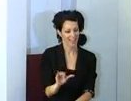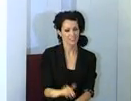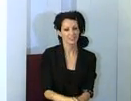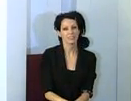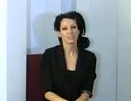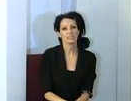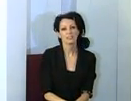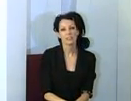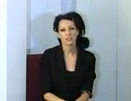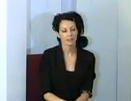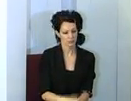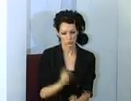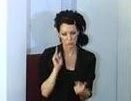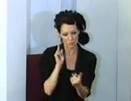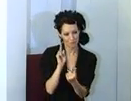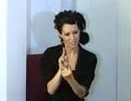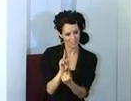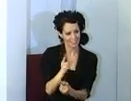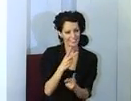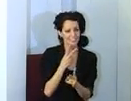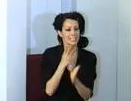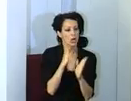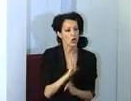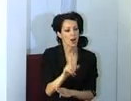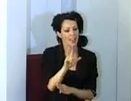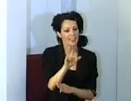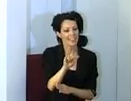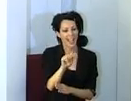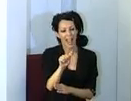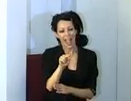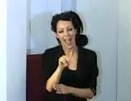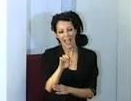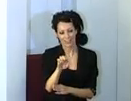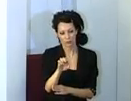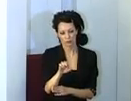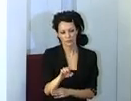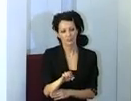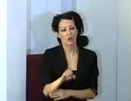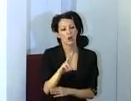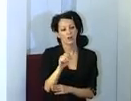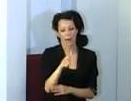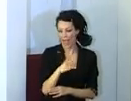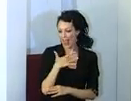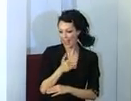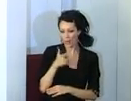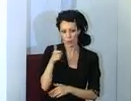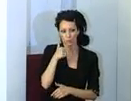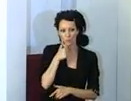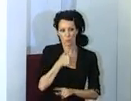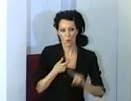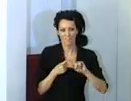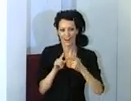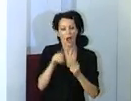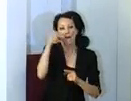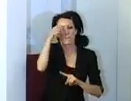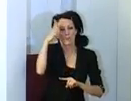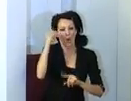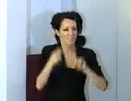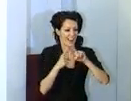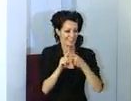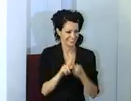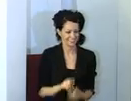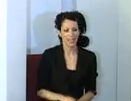not only to be with her, but I'm sure her boyfriend's going to be coming as well. Fade to blue. God is so